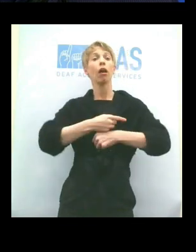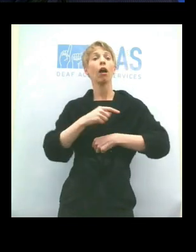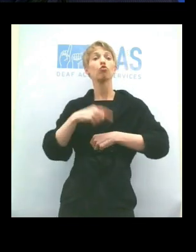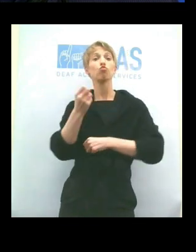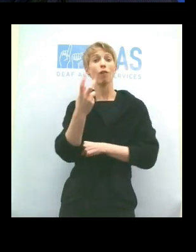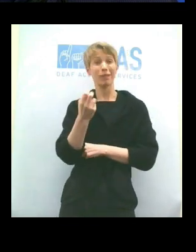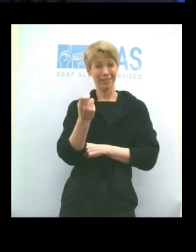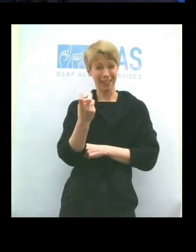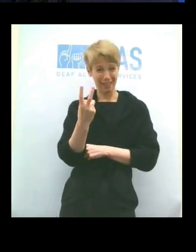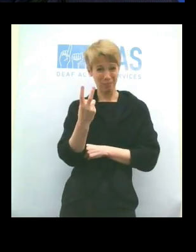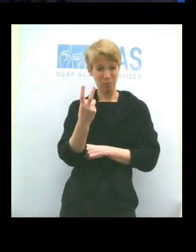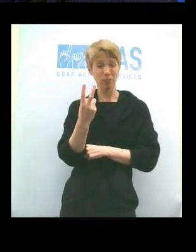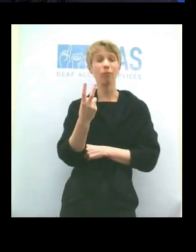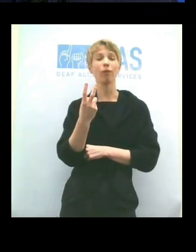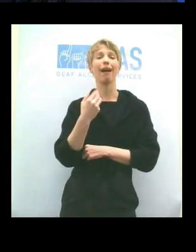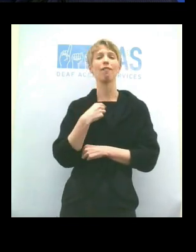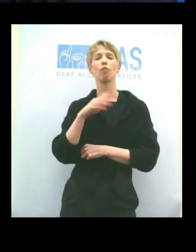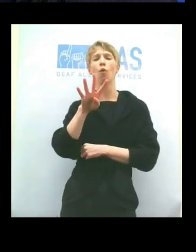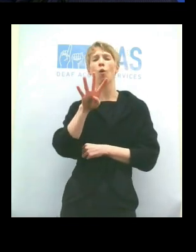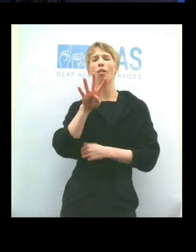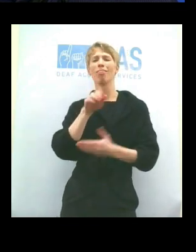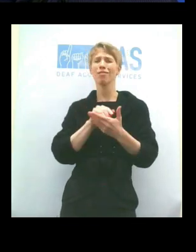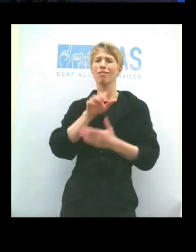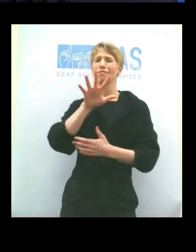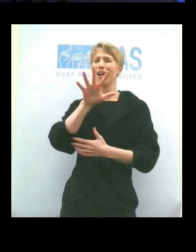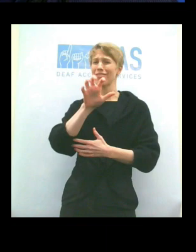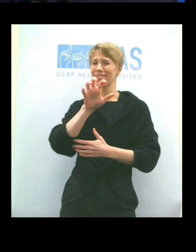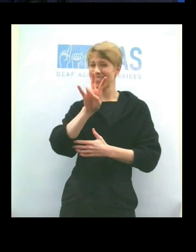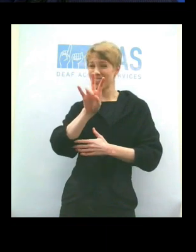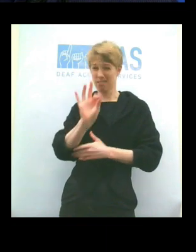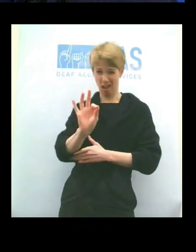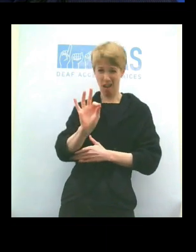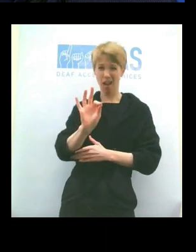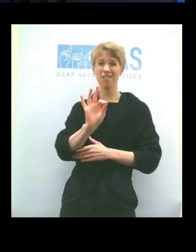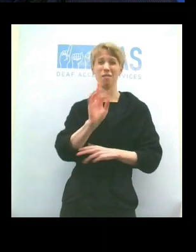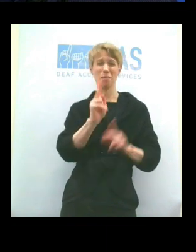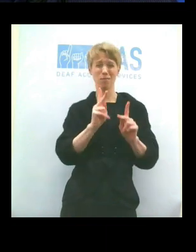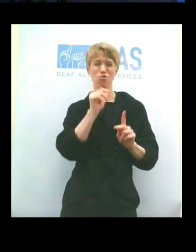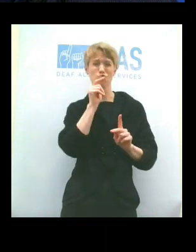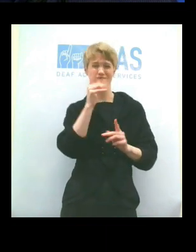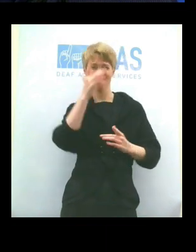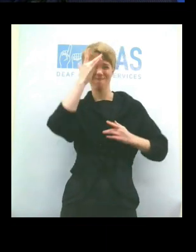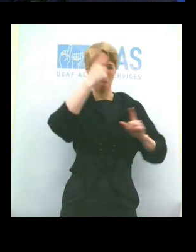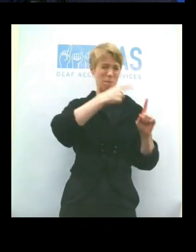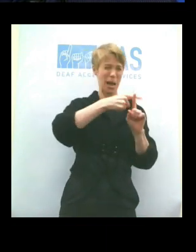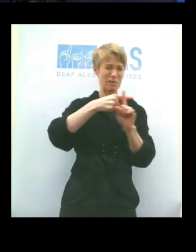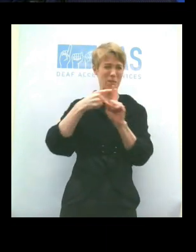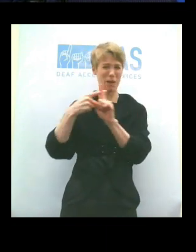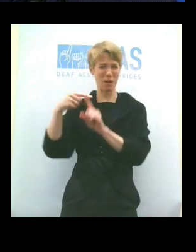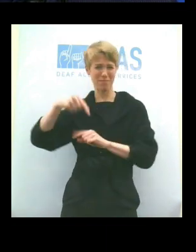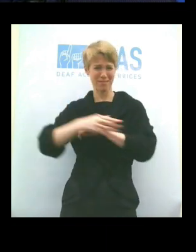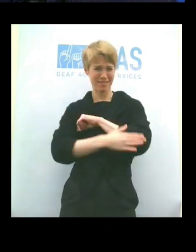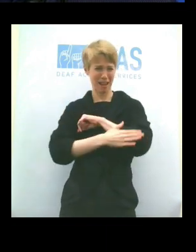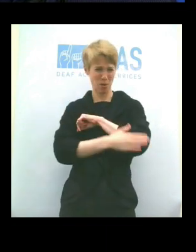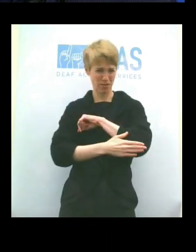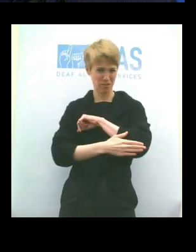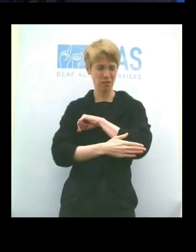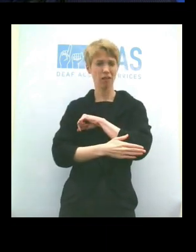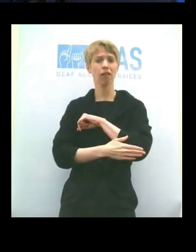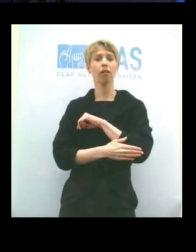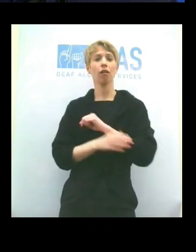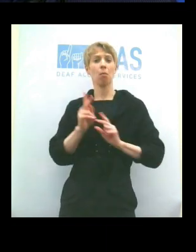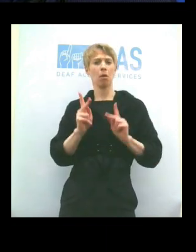were 4,579 total positive cases of COVID-19 in Erie County. That is out of